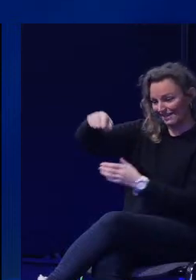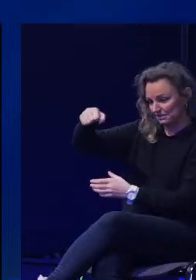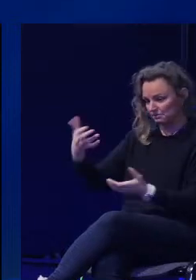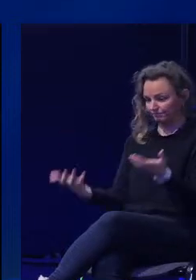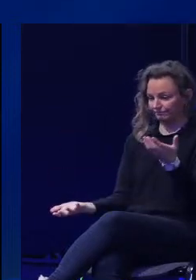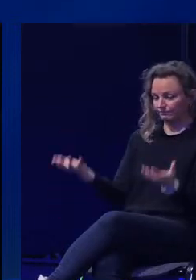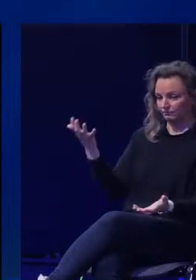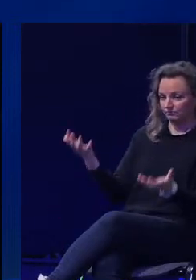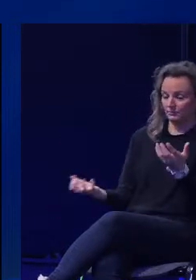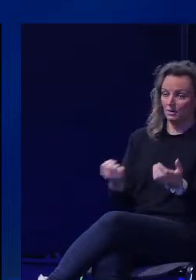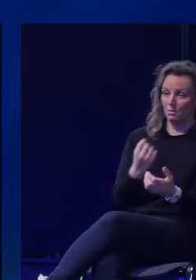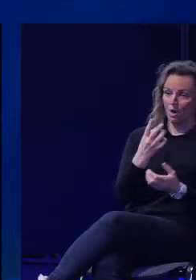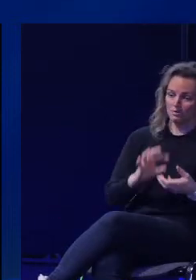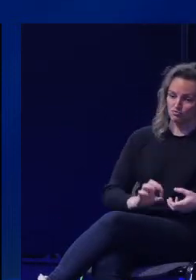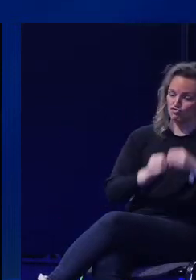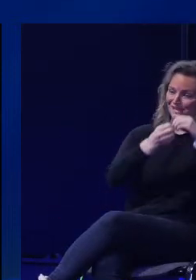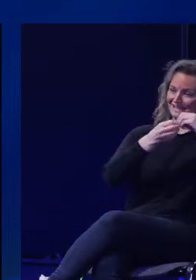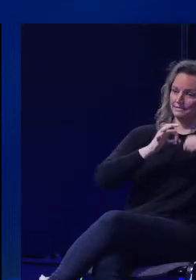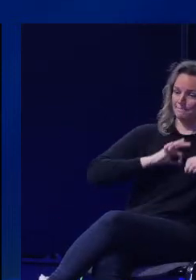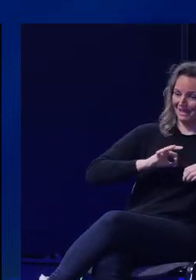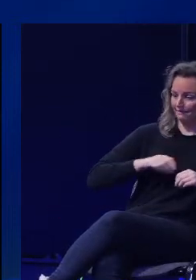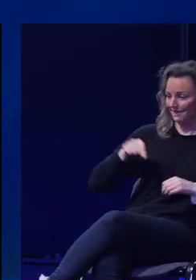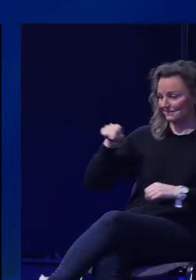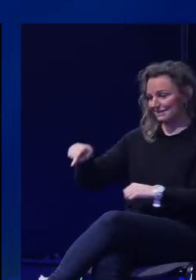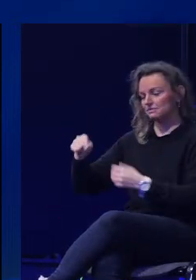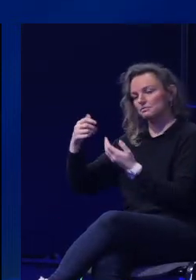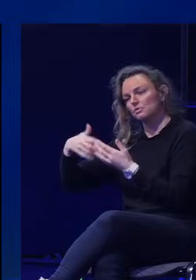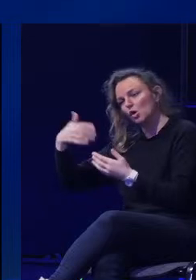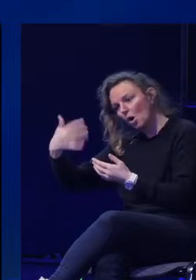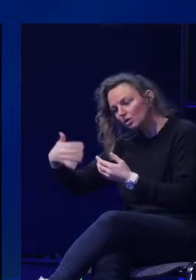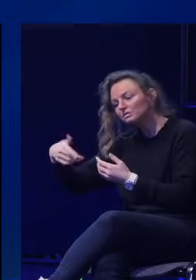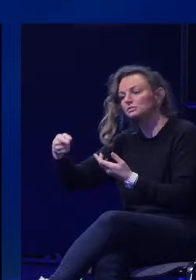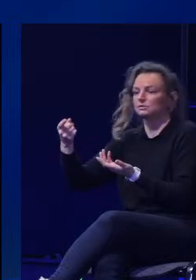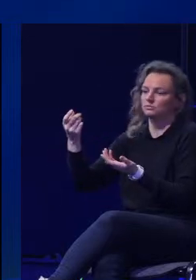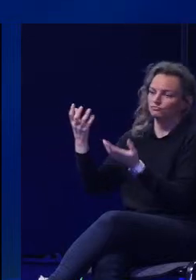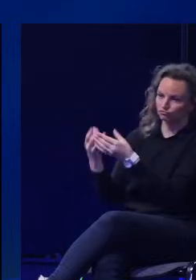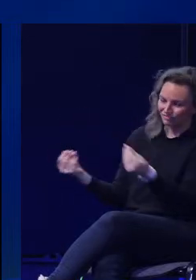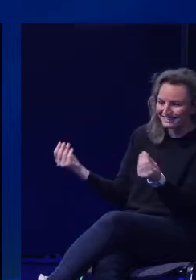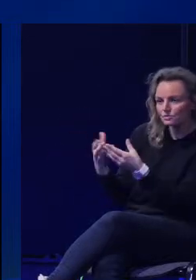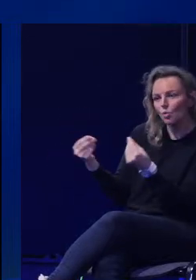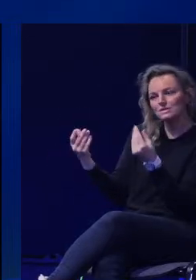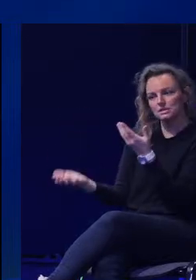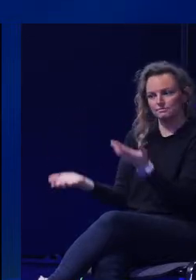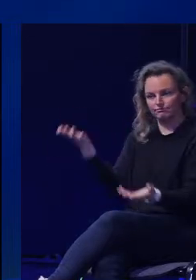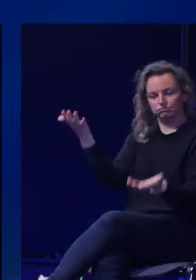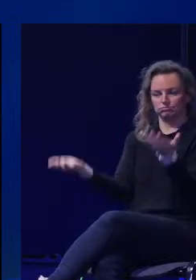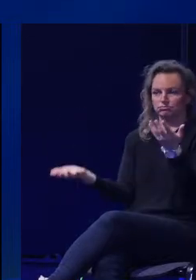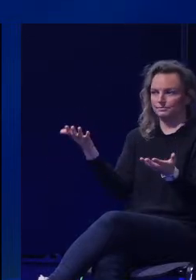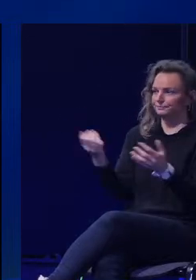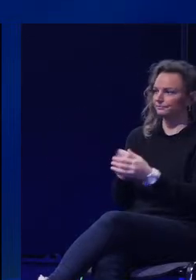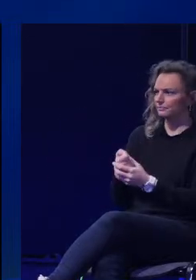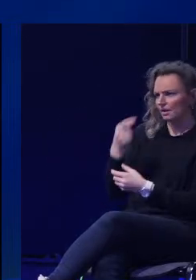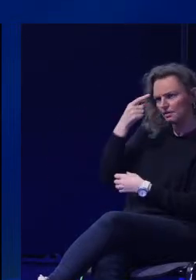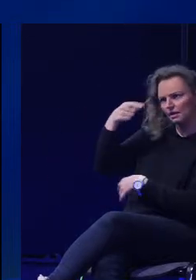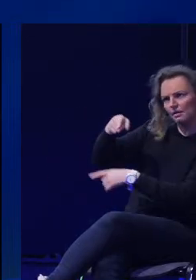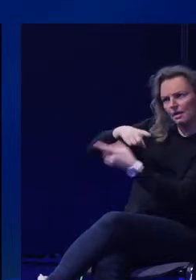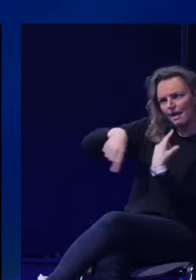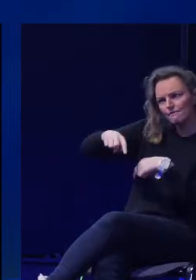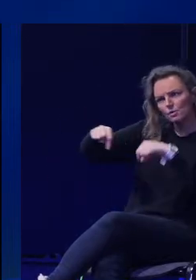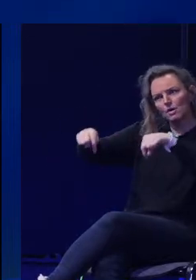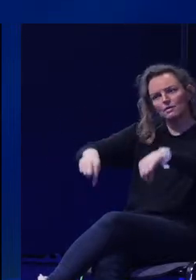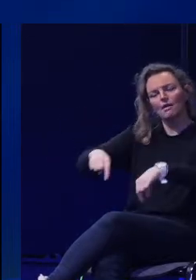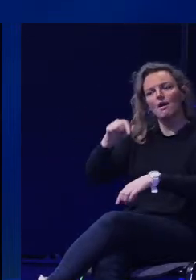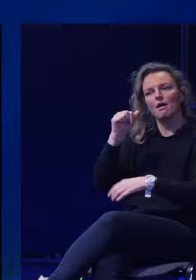sort of resources, risk, cost, and so on and so forth. I think that everybody here is so familiar with the process